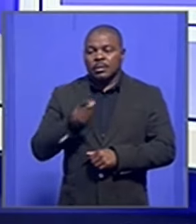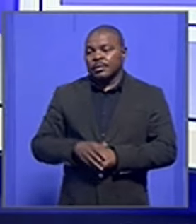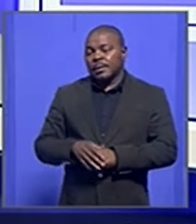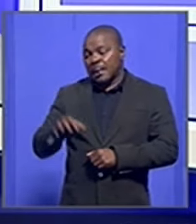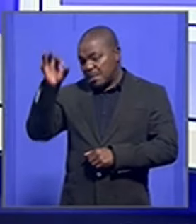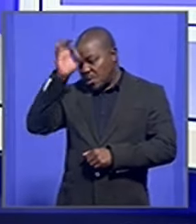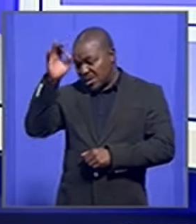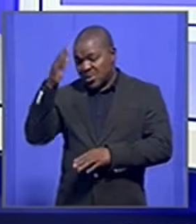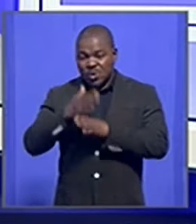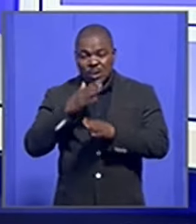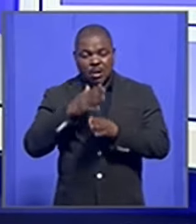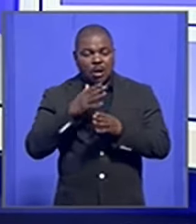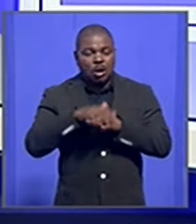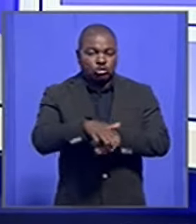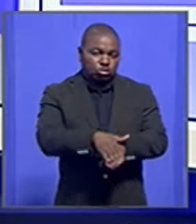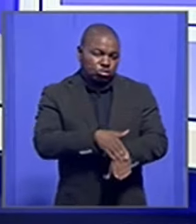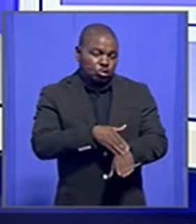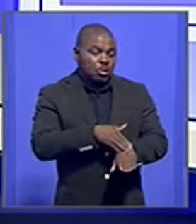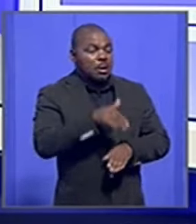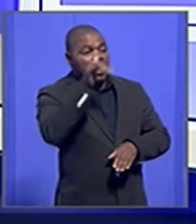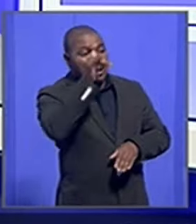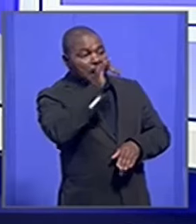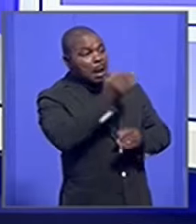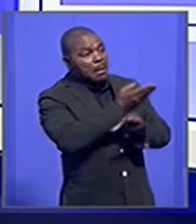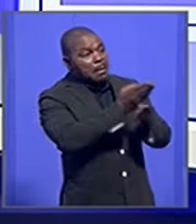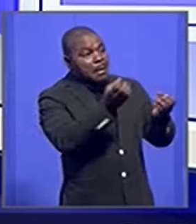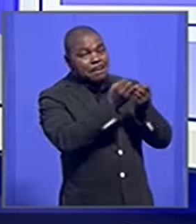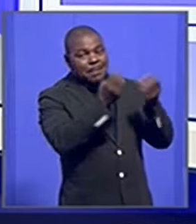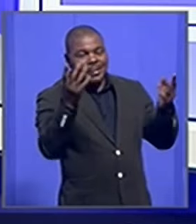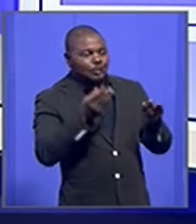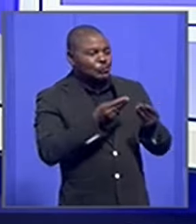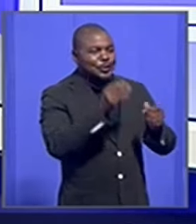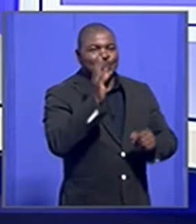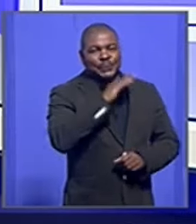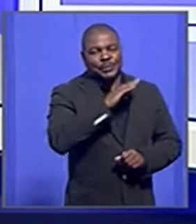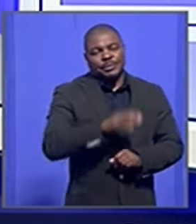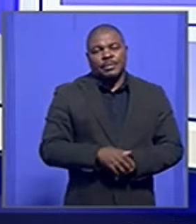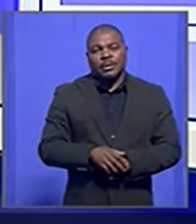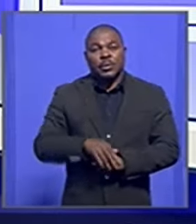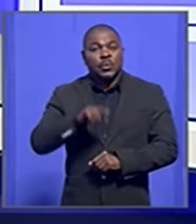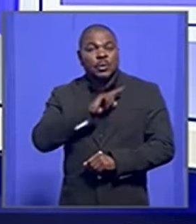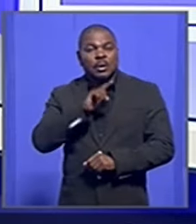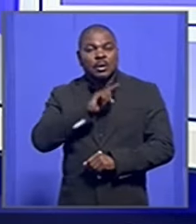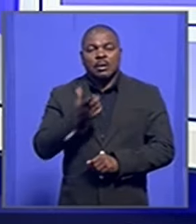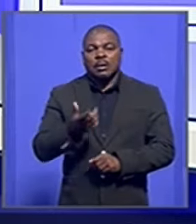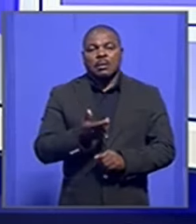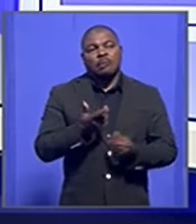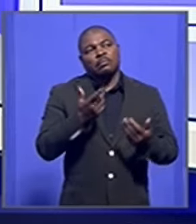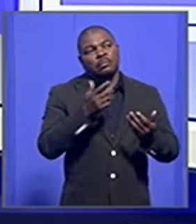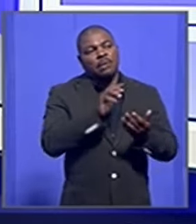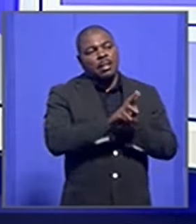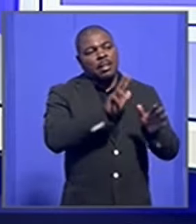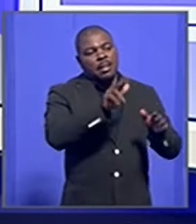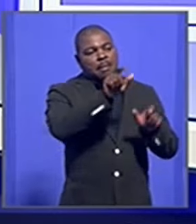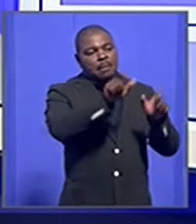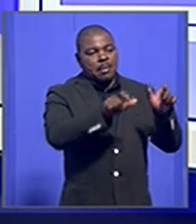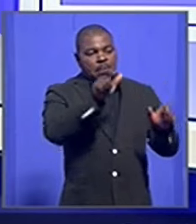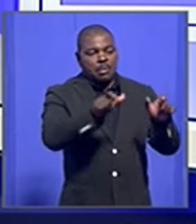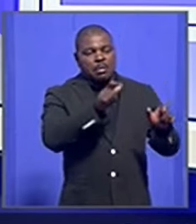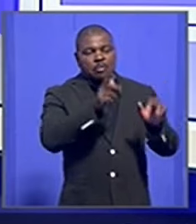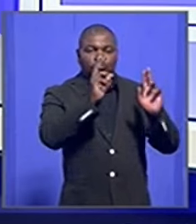ya sepodisi go rarabolola dikgetse tsa bosenyi kwa kgaolong eo. Seno ke morago ga dintsho tsa baagi ba le 18 bao